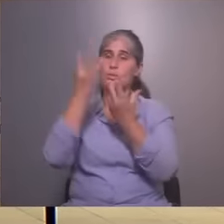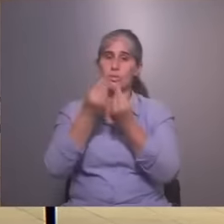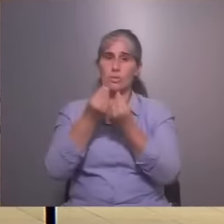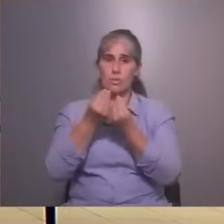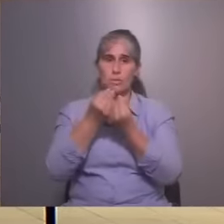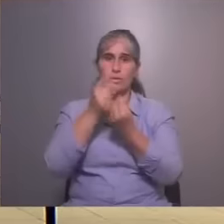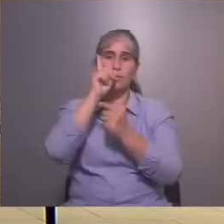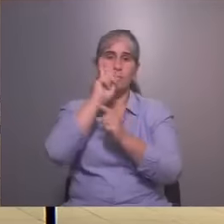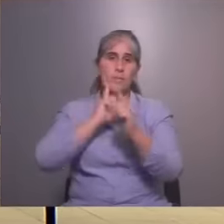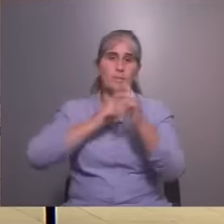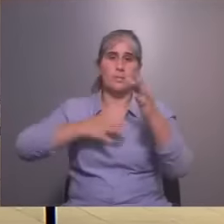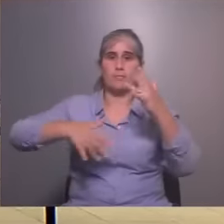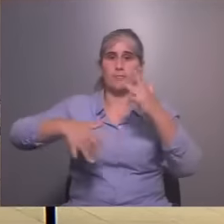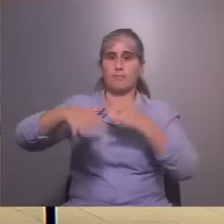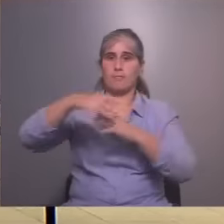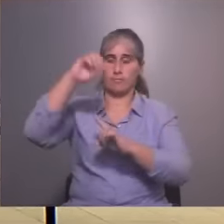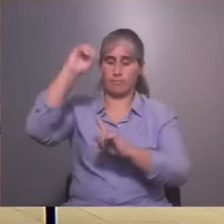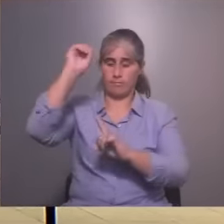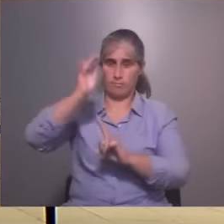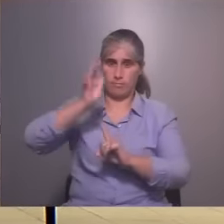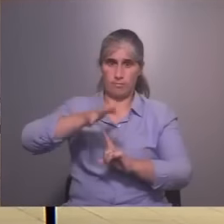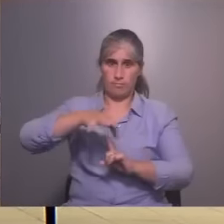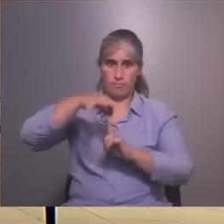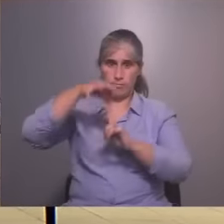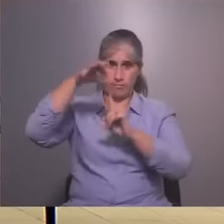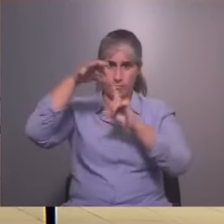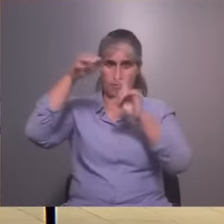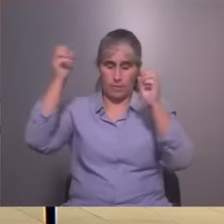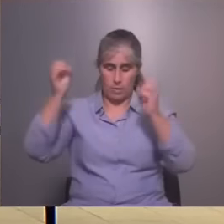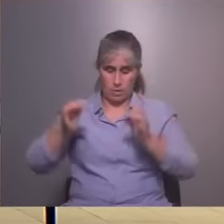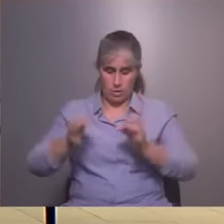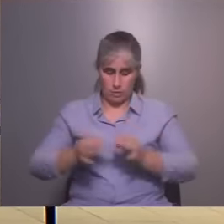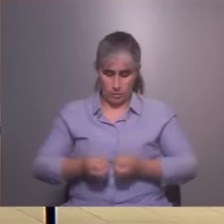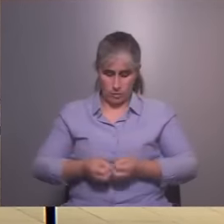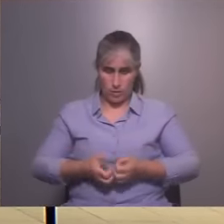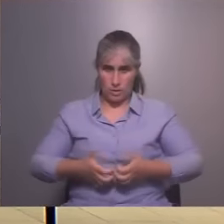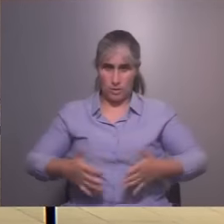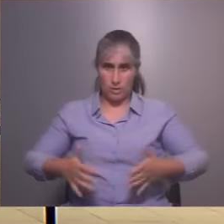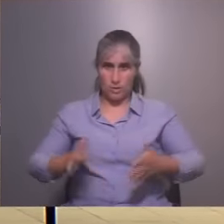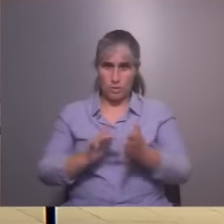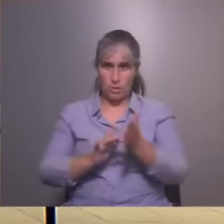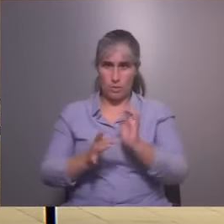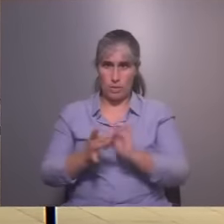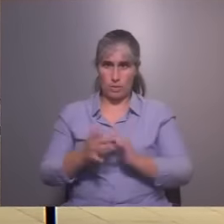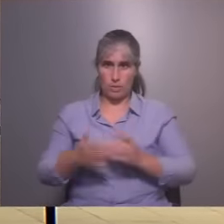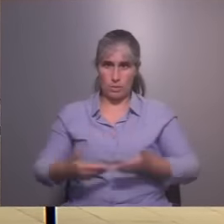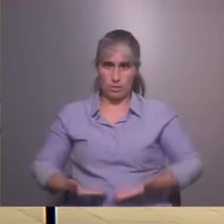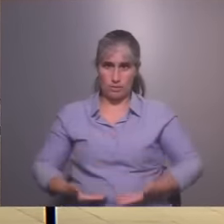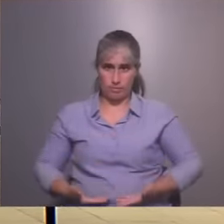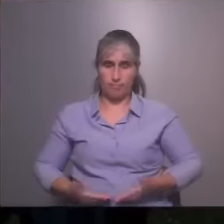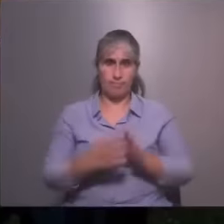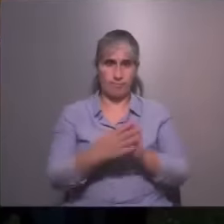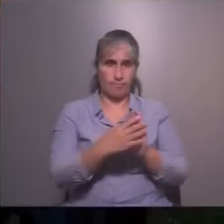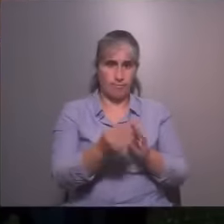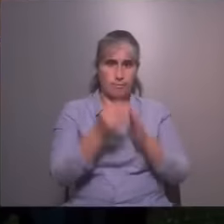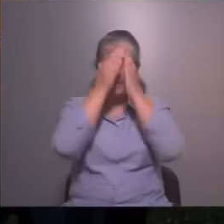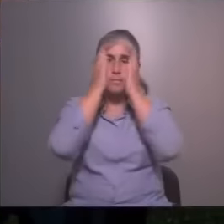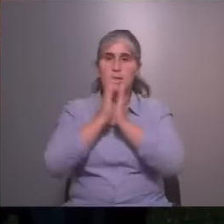Hail Mary, full of grace, the Lord is with thee. Blessed art thou among